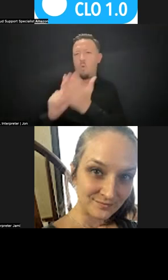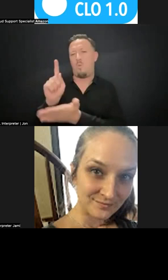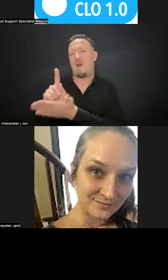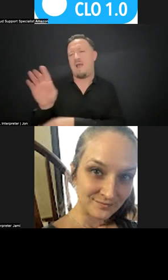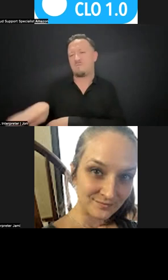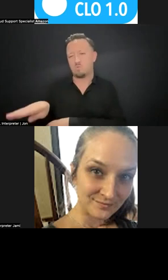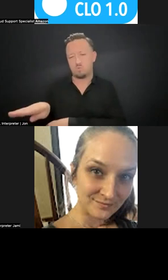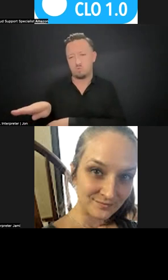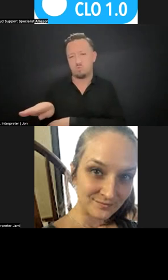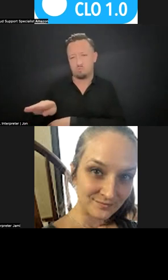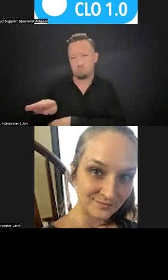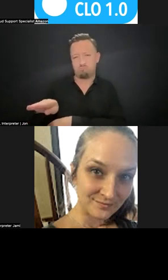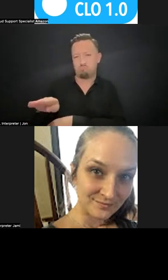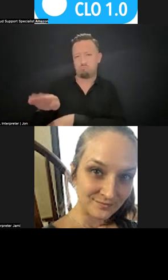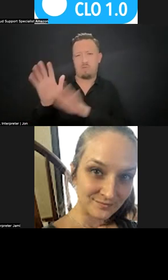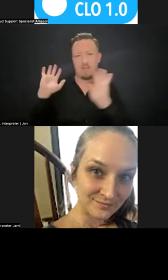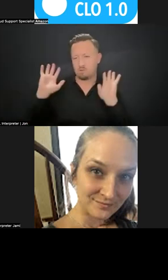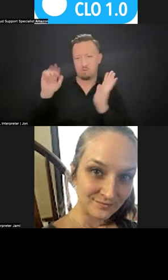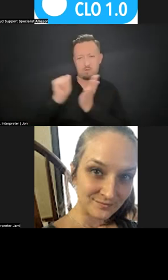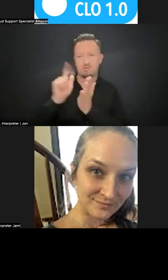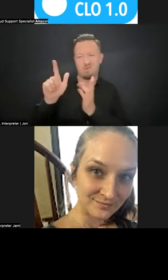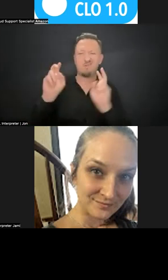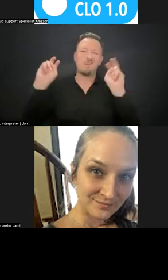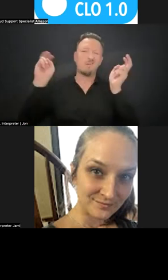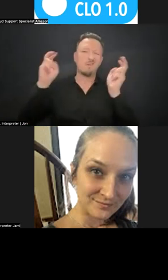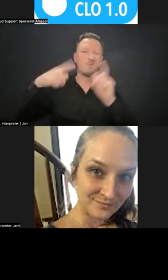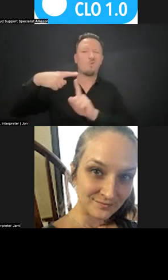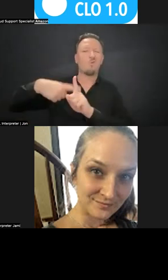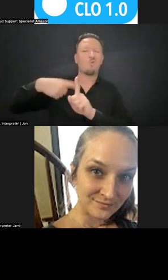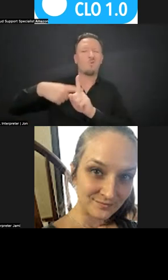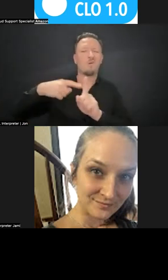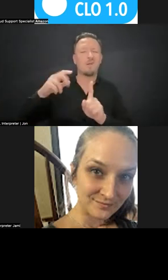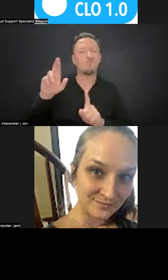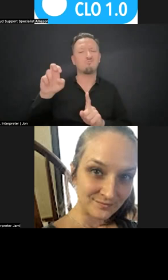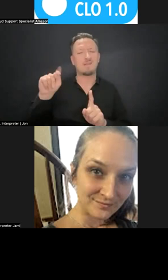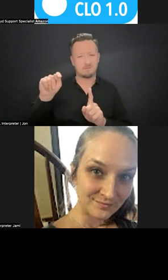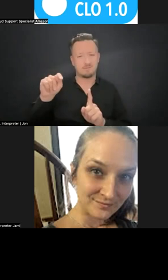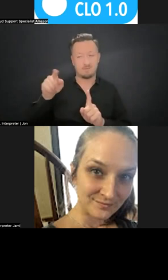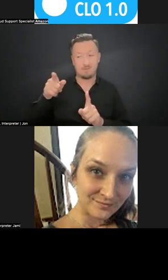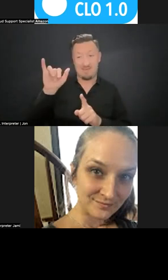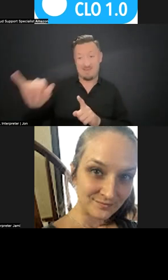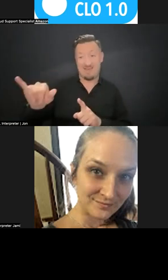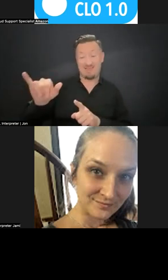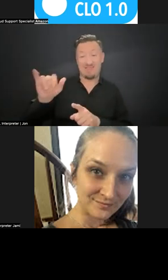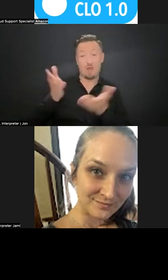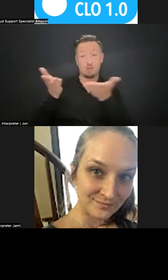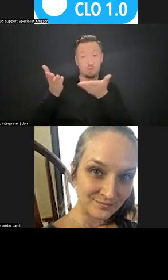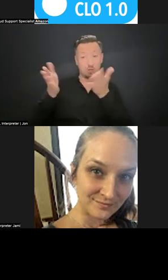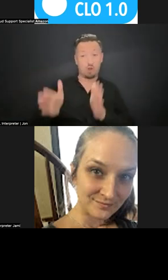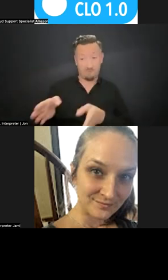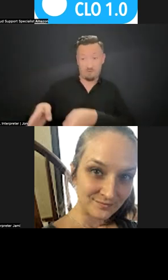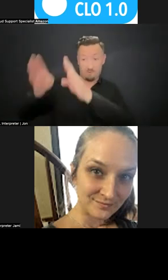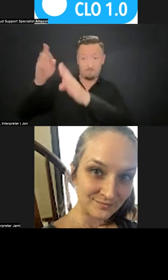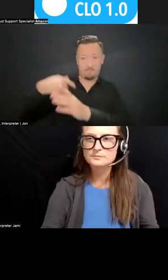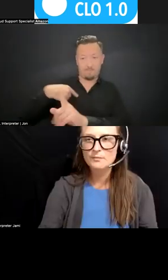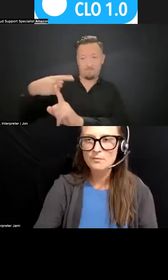cost version. So you can rent it pretty much and use it when you need it on demand. And then when you don't need